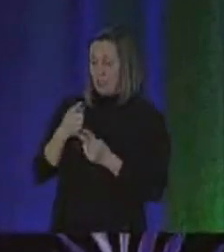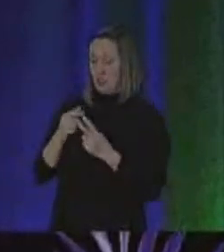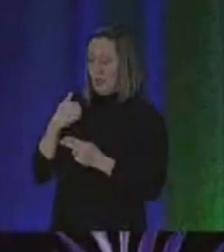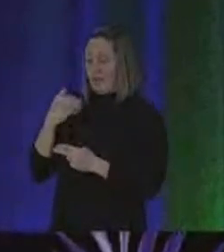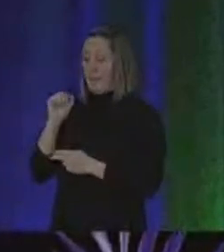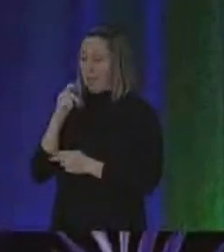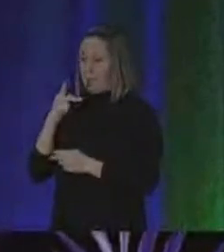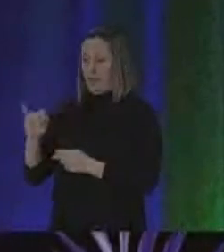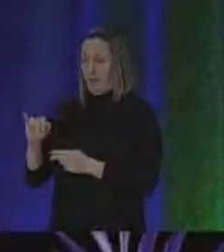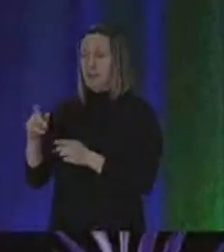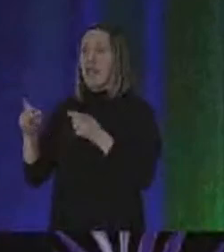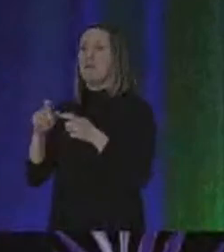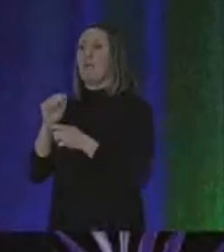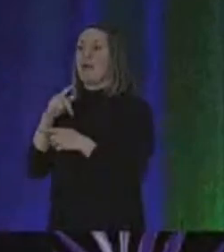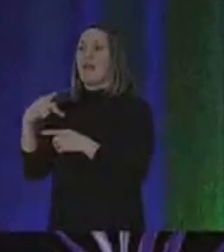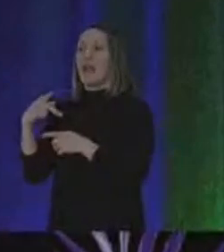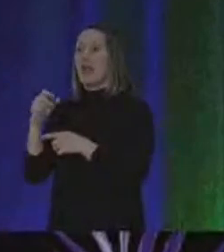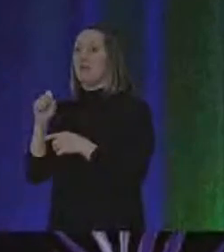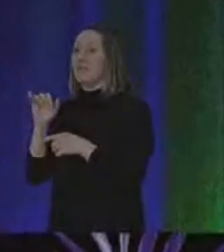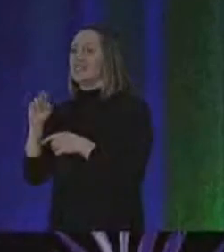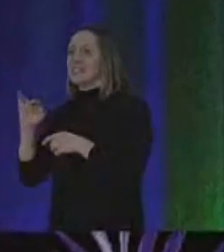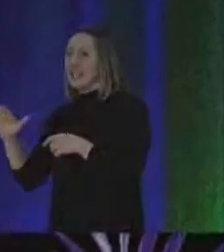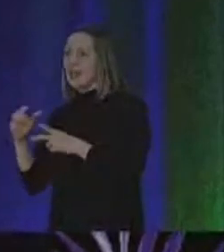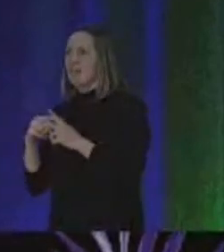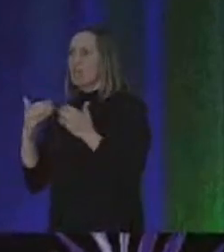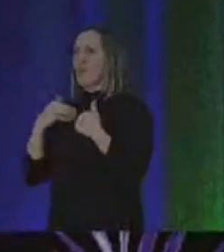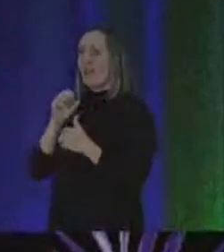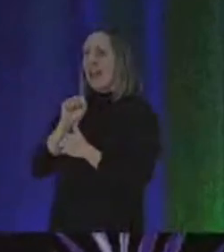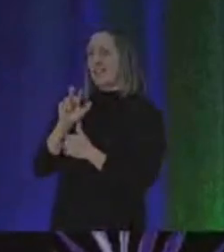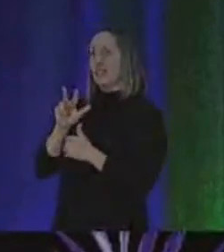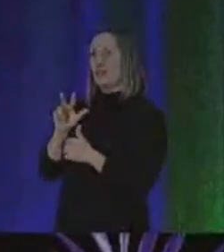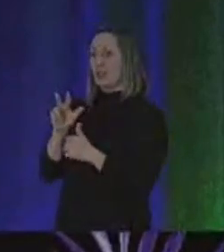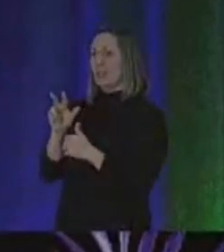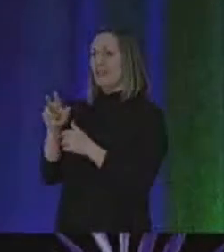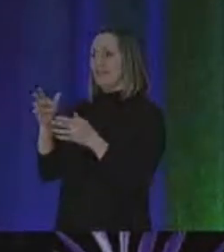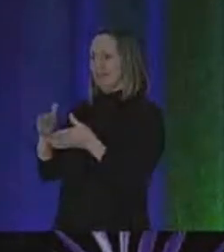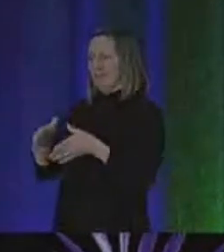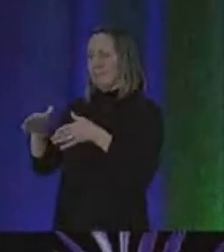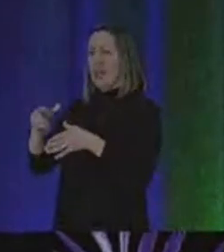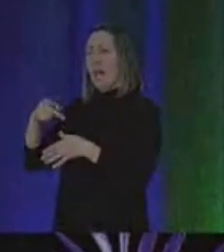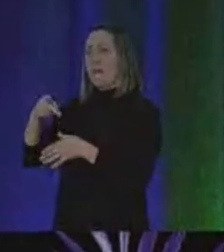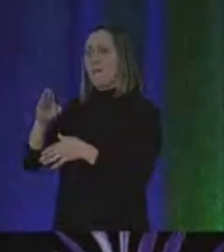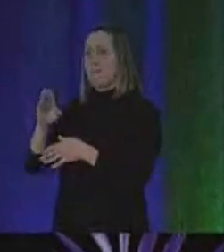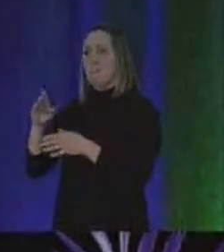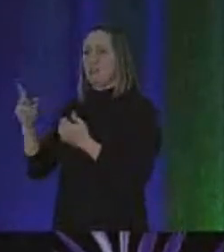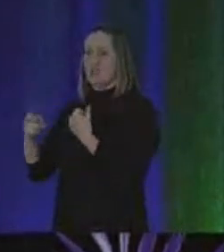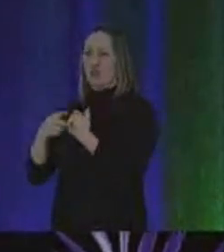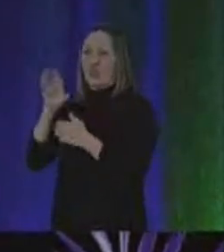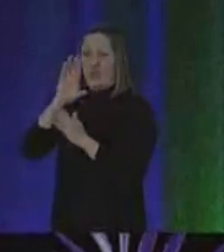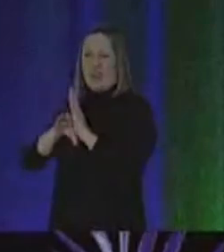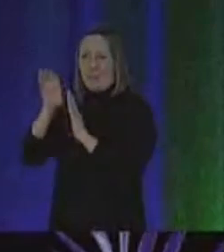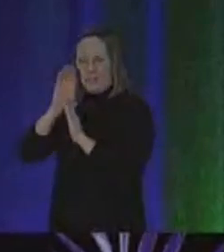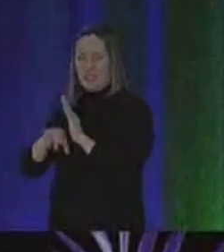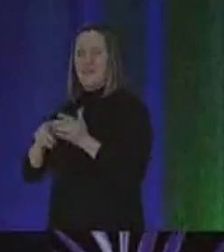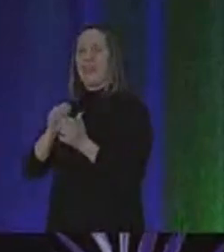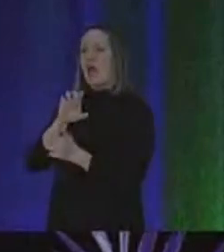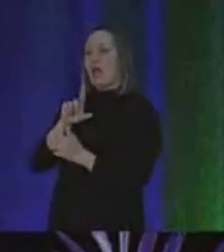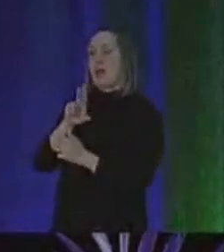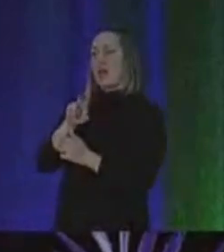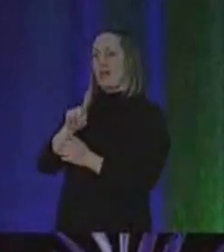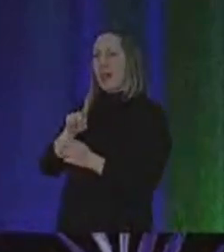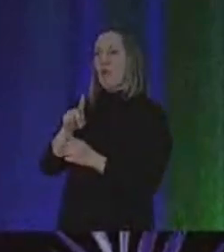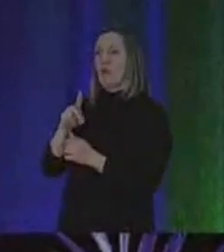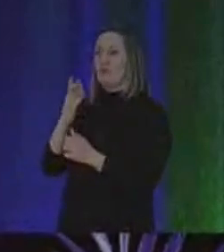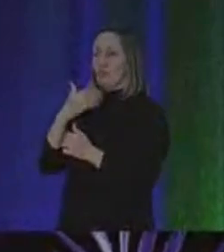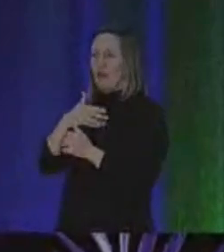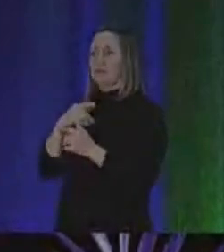being handled by AppSync. You have an S3 bucket to store your images. And then we have CloudFront in the mix to serve them efficiently